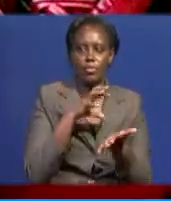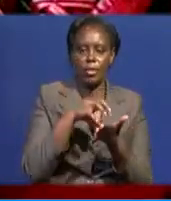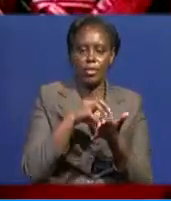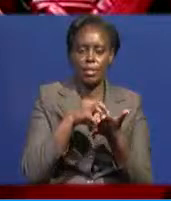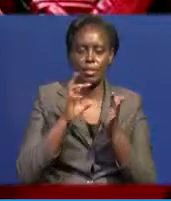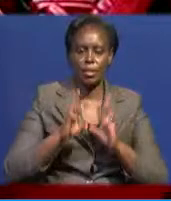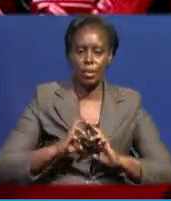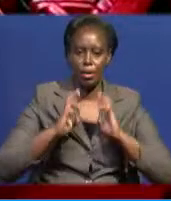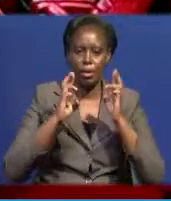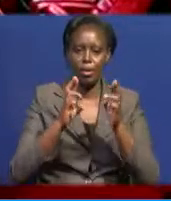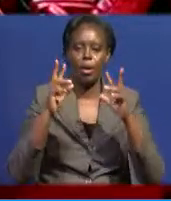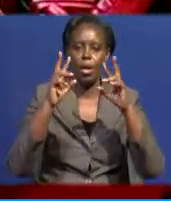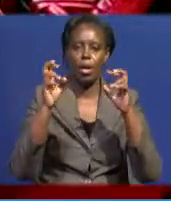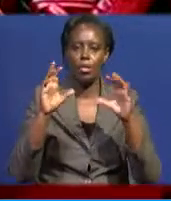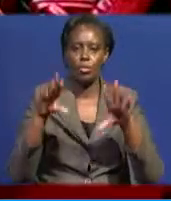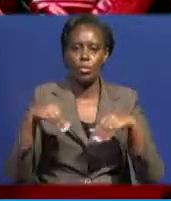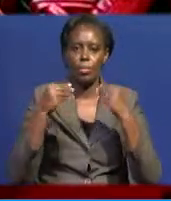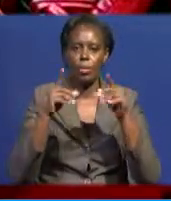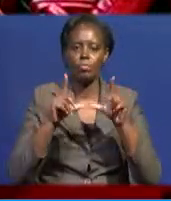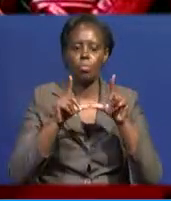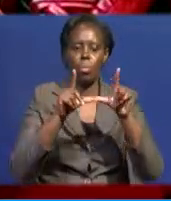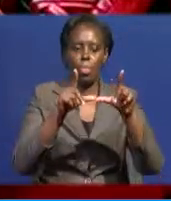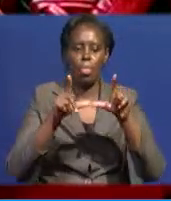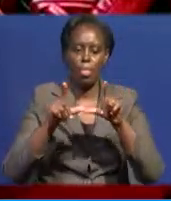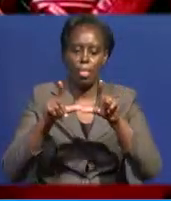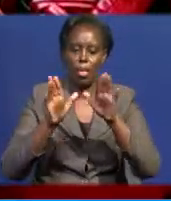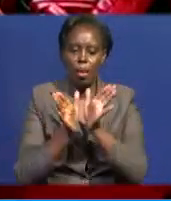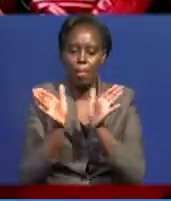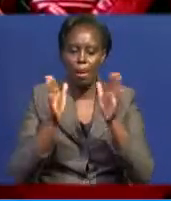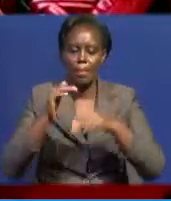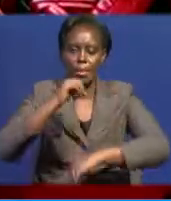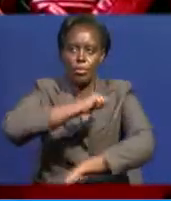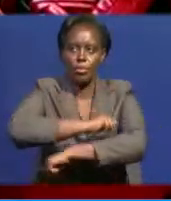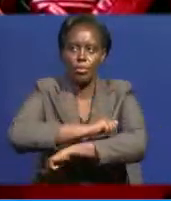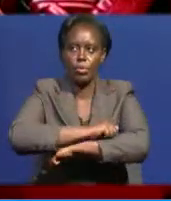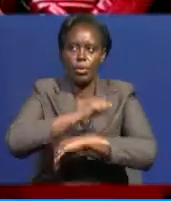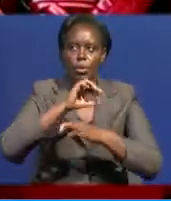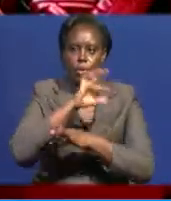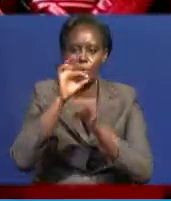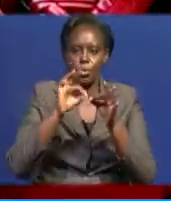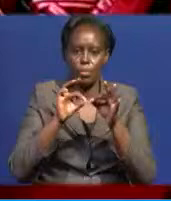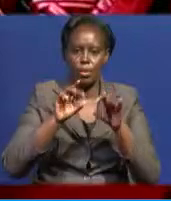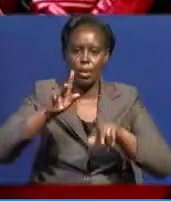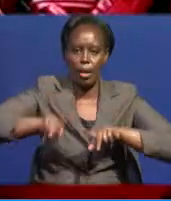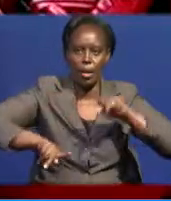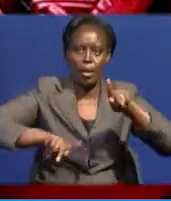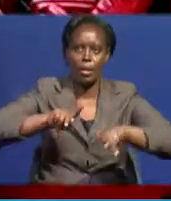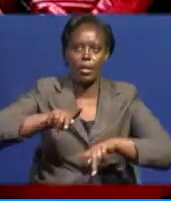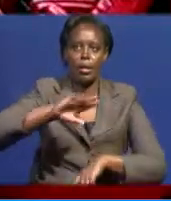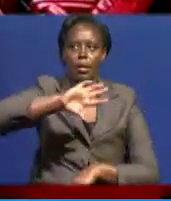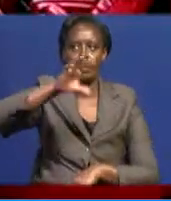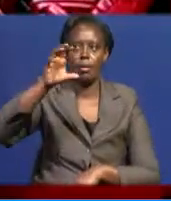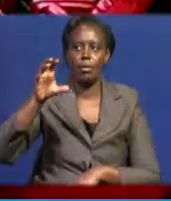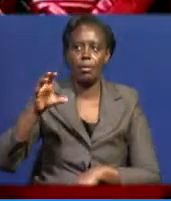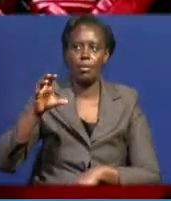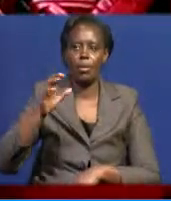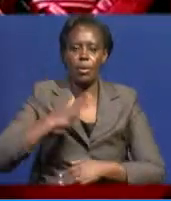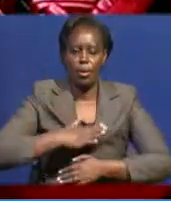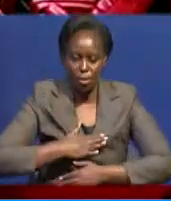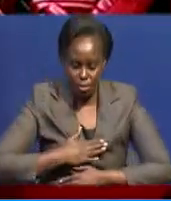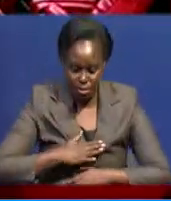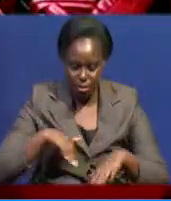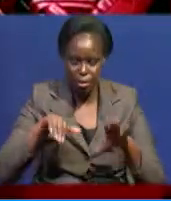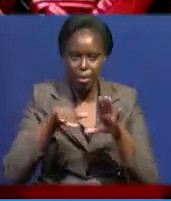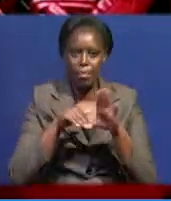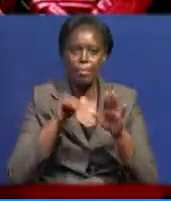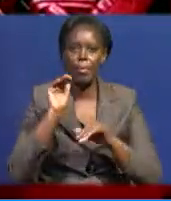report on the issuance of title deeds to public schools, particularly in Kirinyaga County. The Honorable Member will